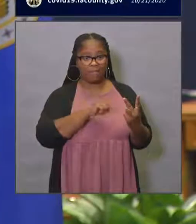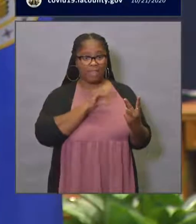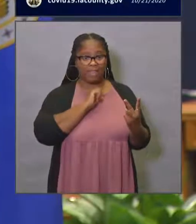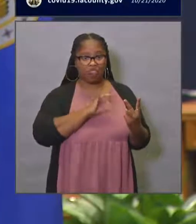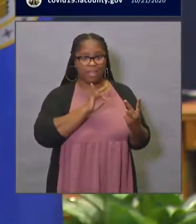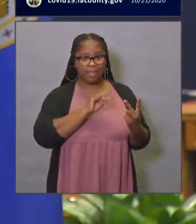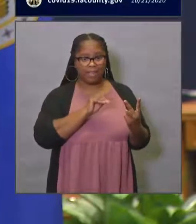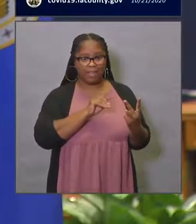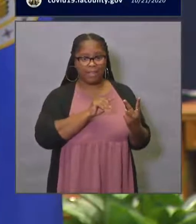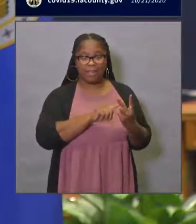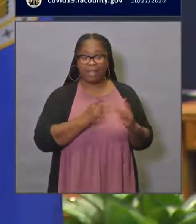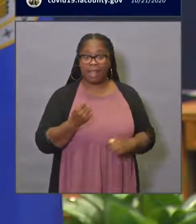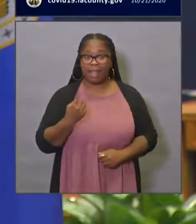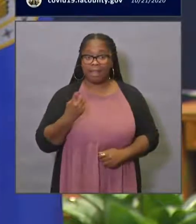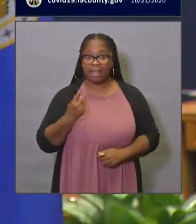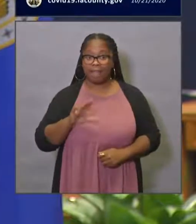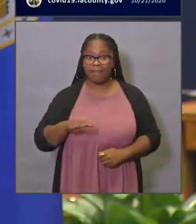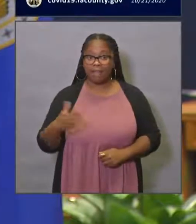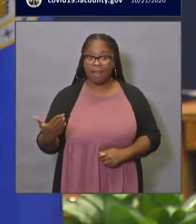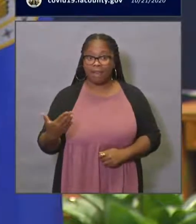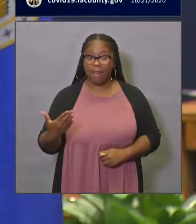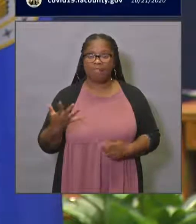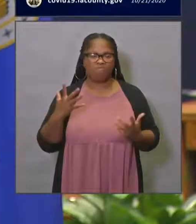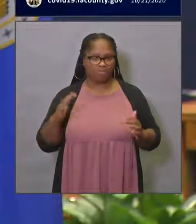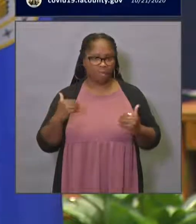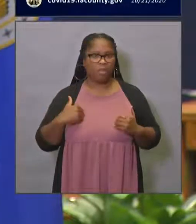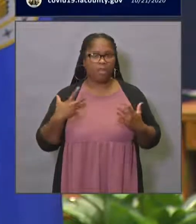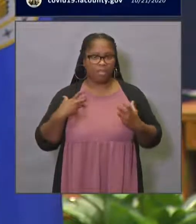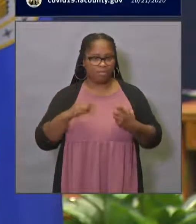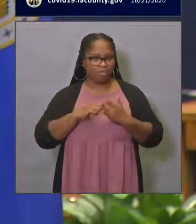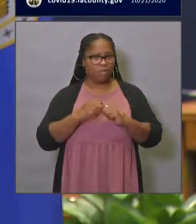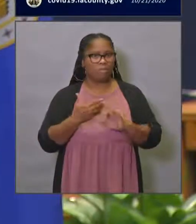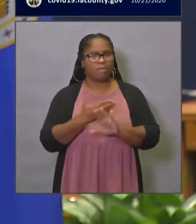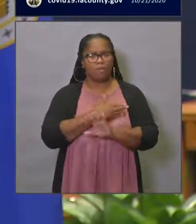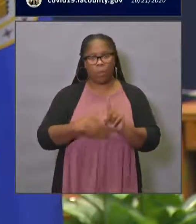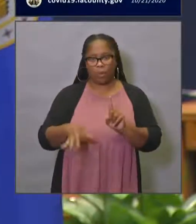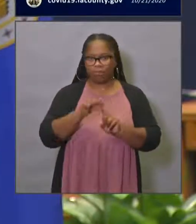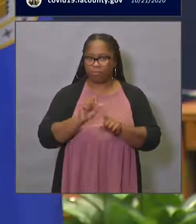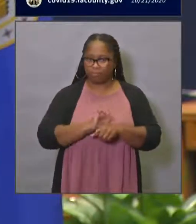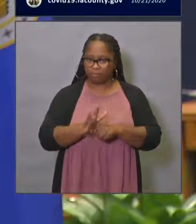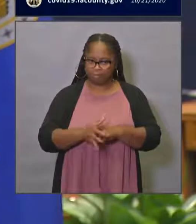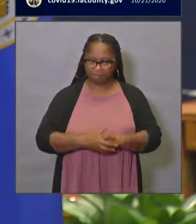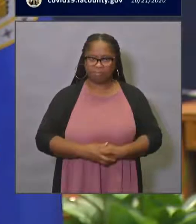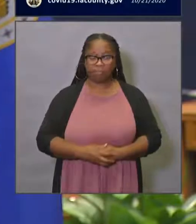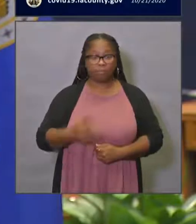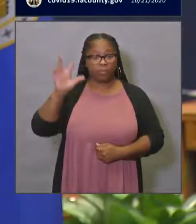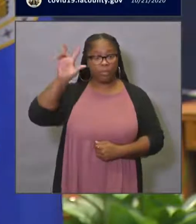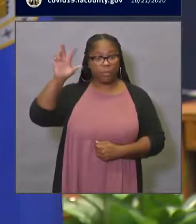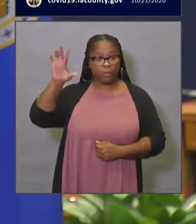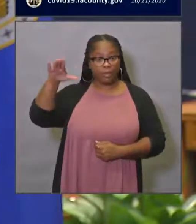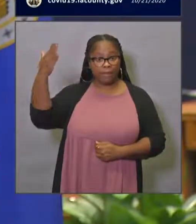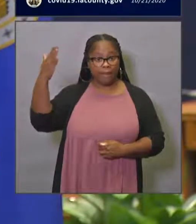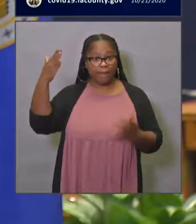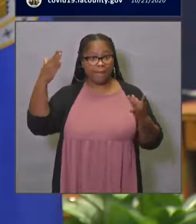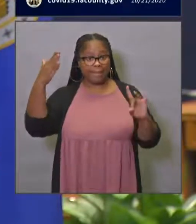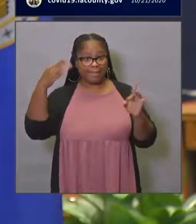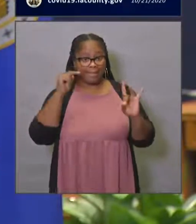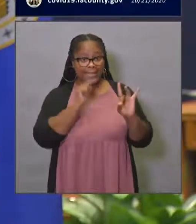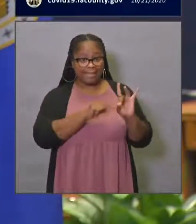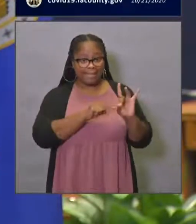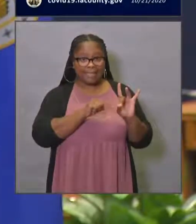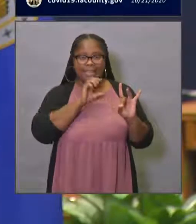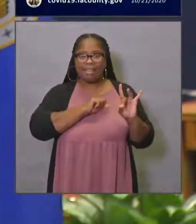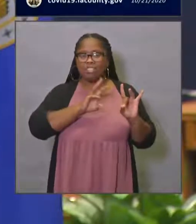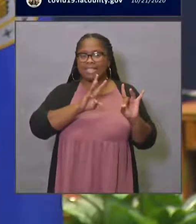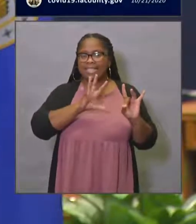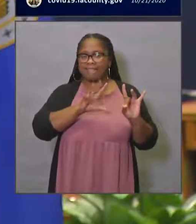and 11 of the people who died in this age group had underlying health conditions. 18 people who died were between the ages of